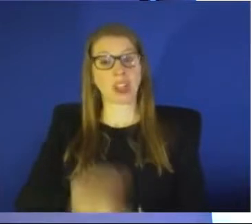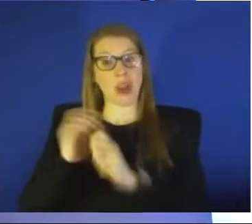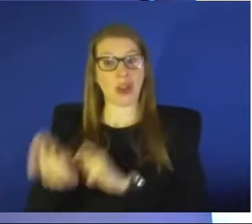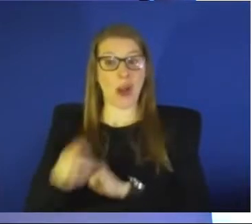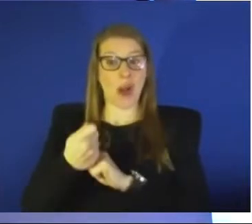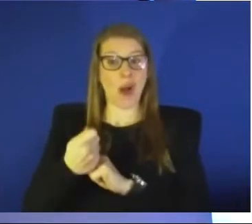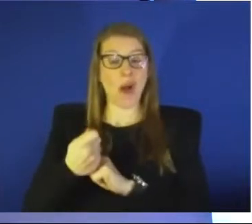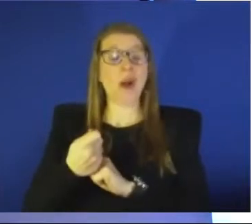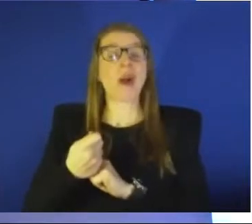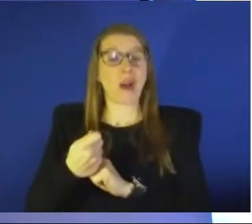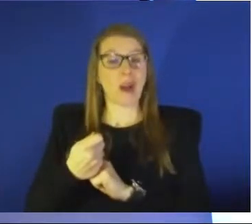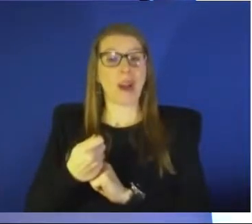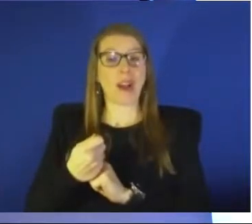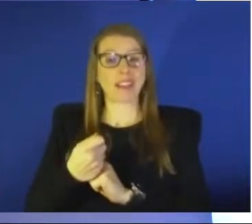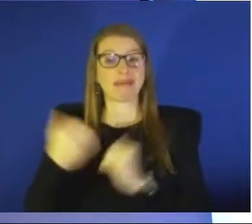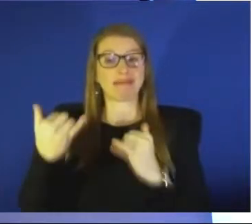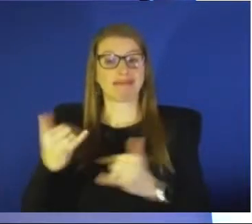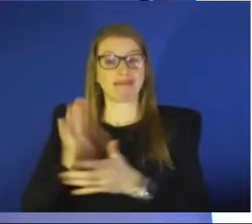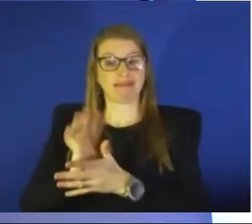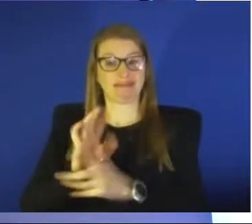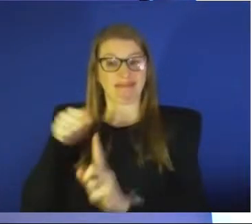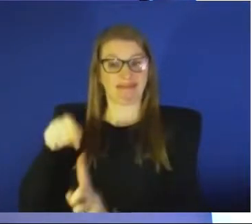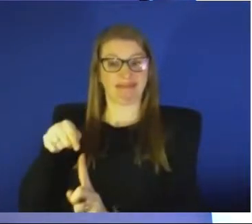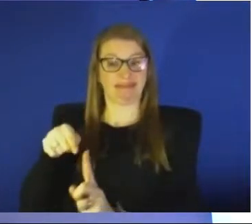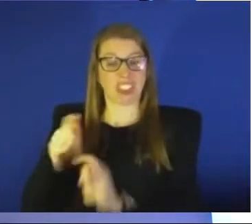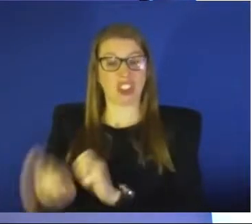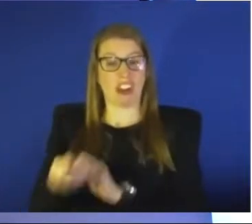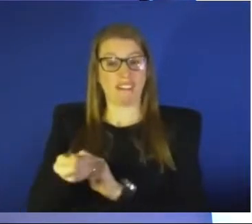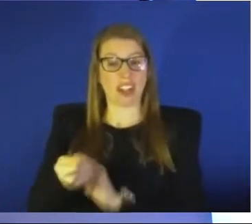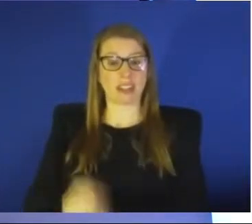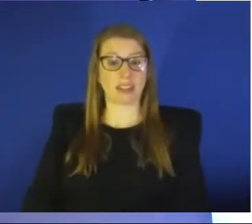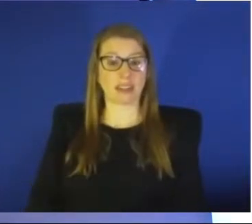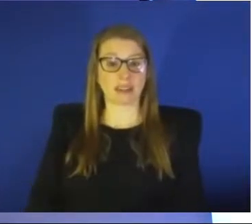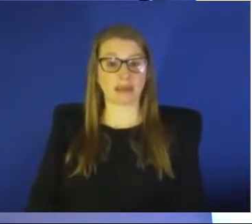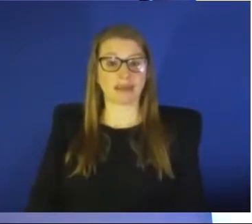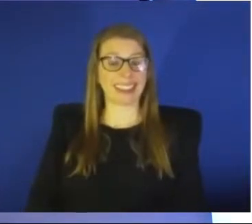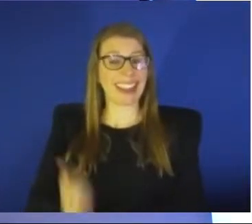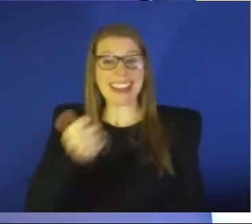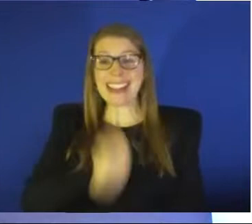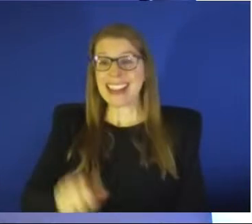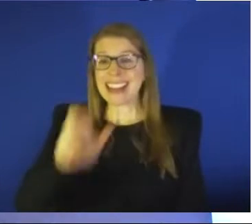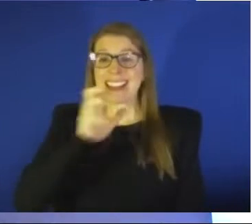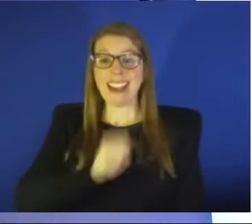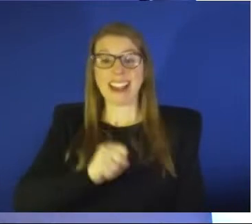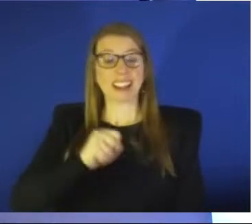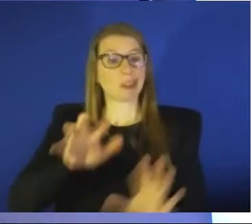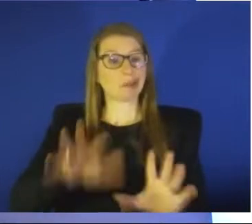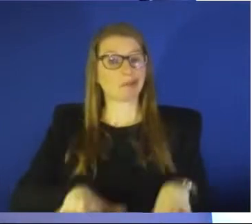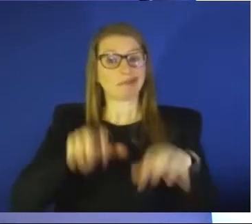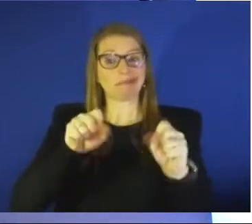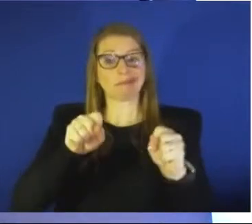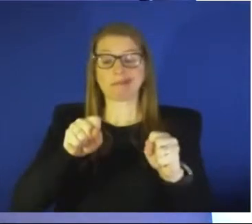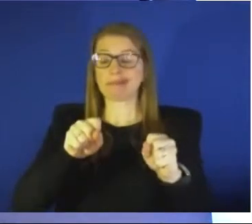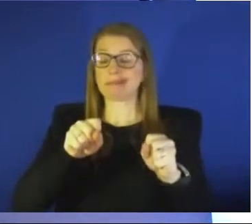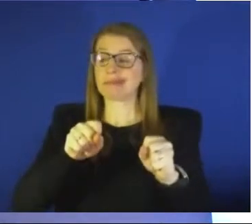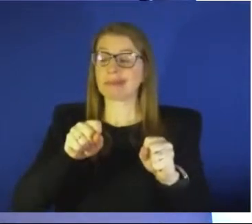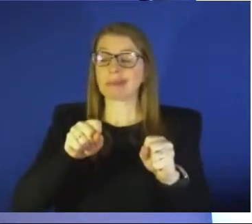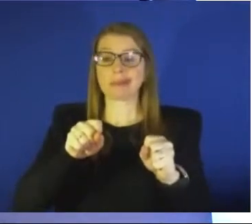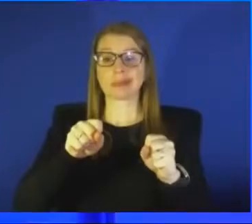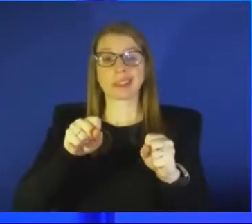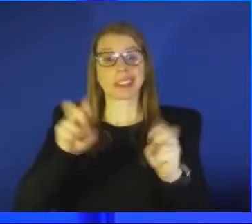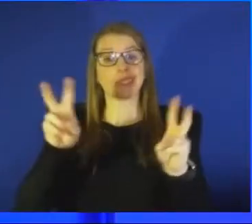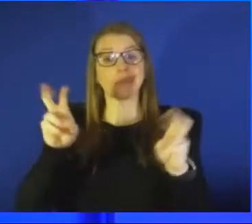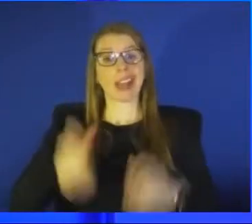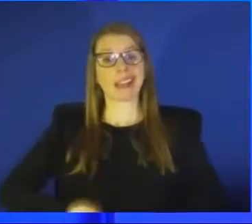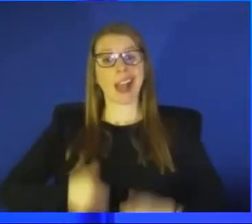surrounded, on the golf theme, is that you can do it at any age. It's one of those lifetime sports. A lot of people who are